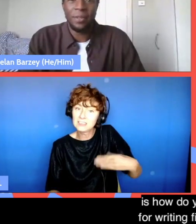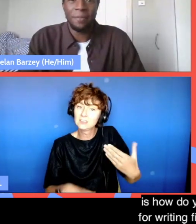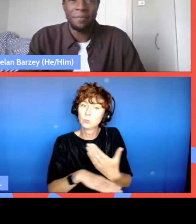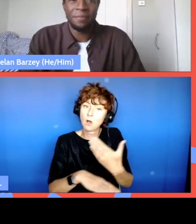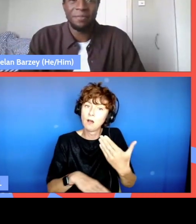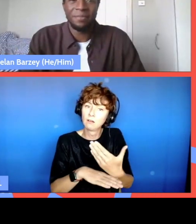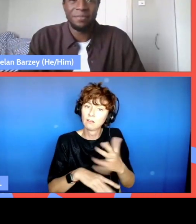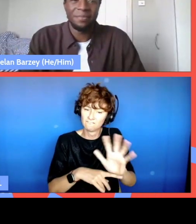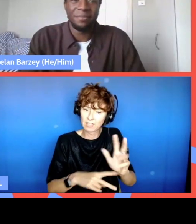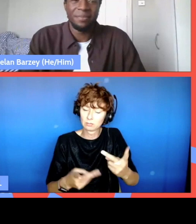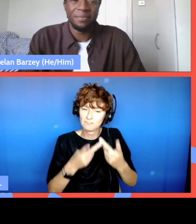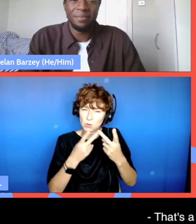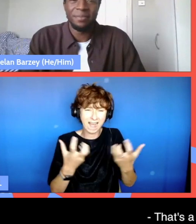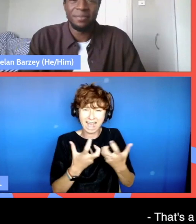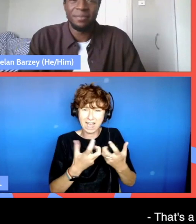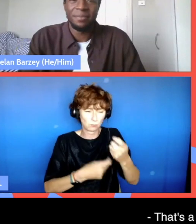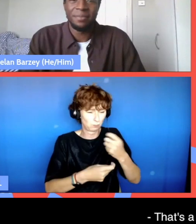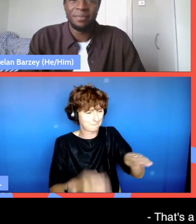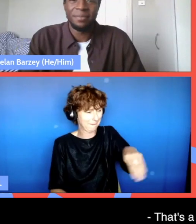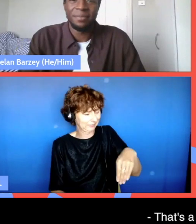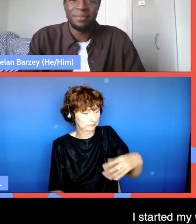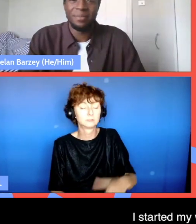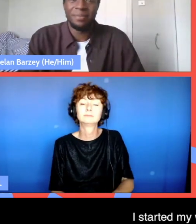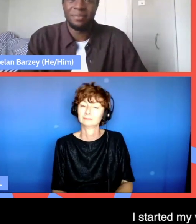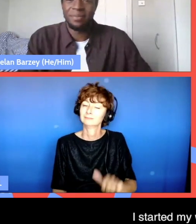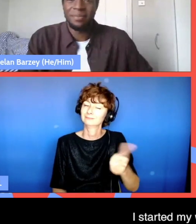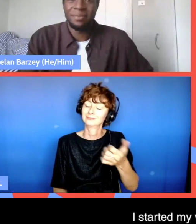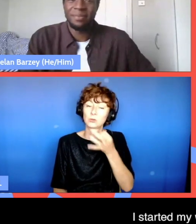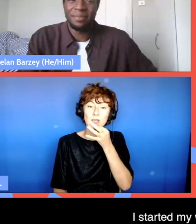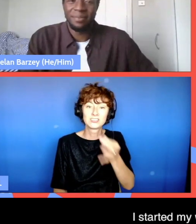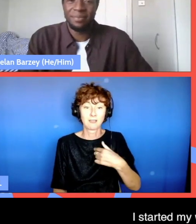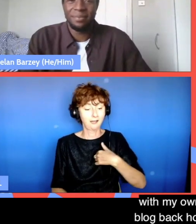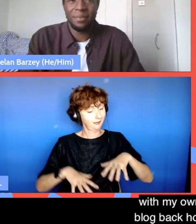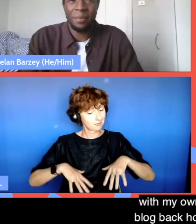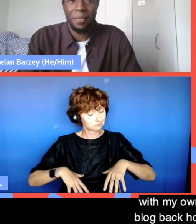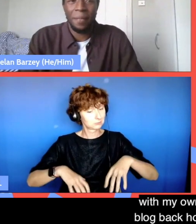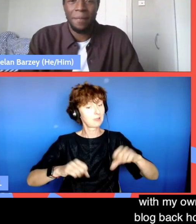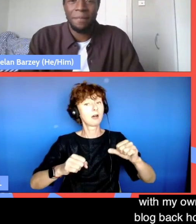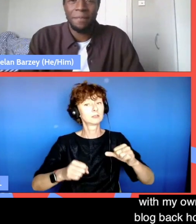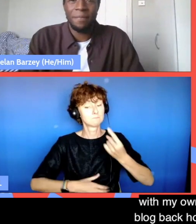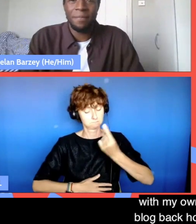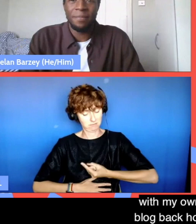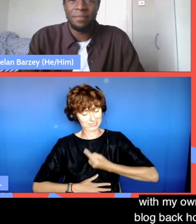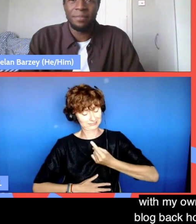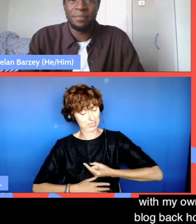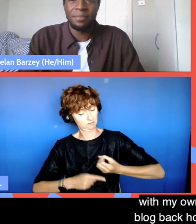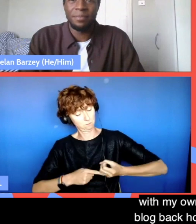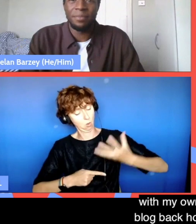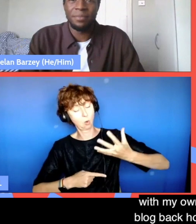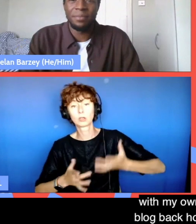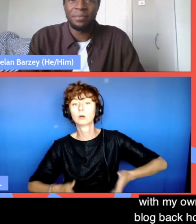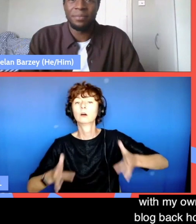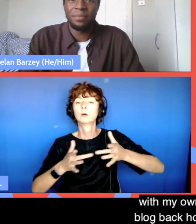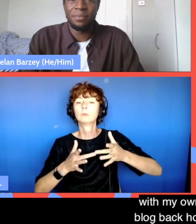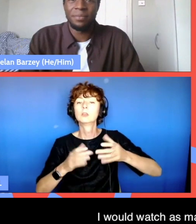reviews? That's a good one. I've started my writing career with my own very micro blog back home in